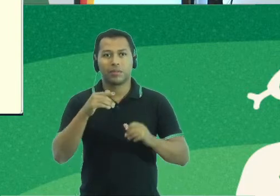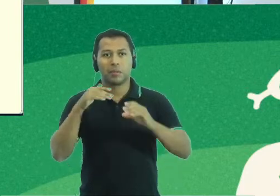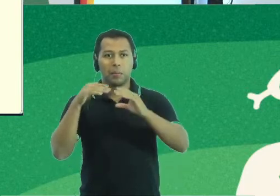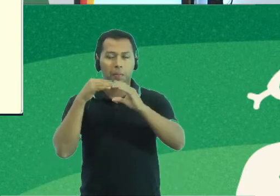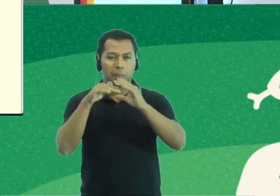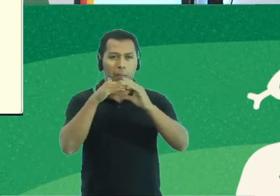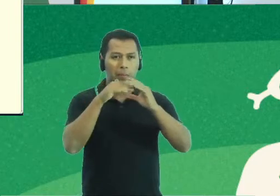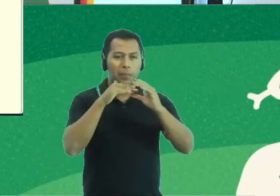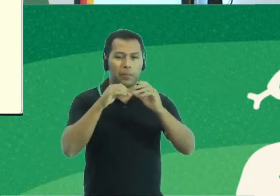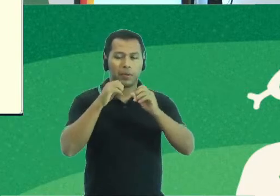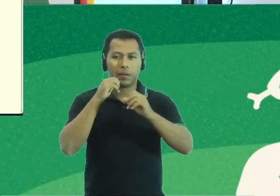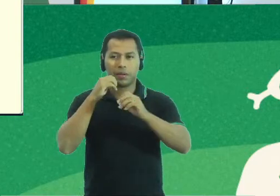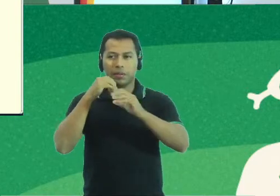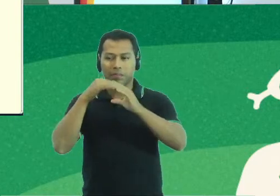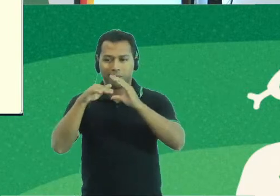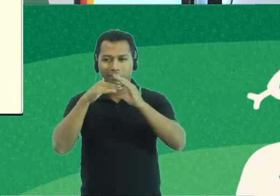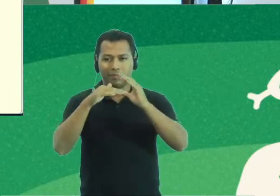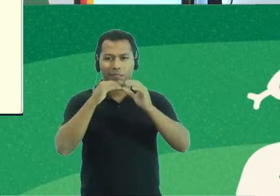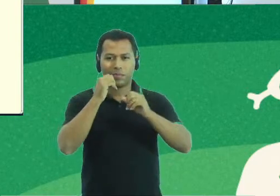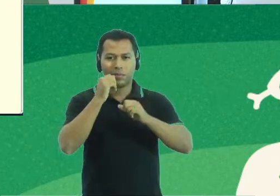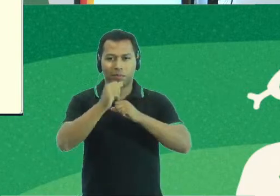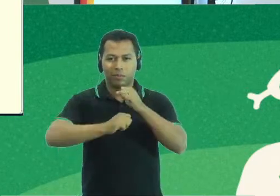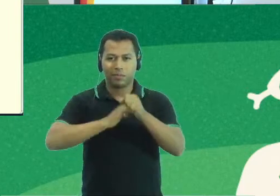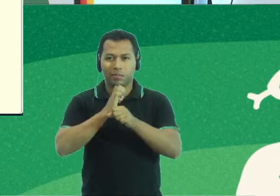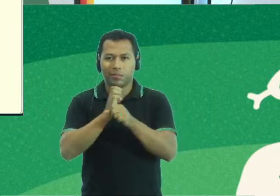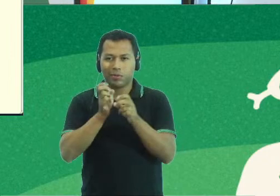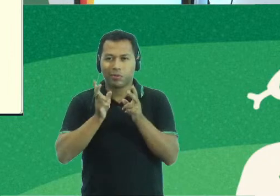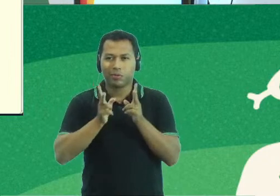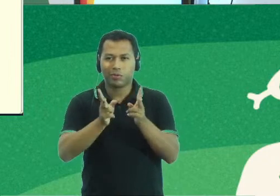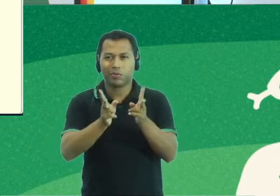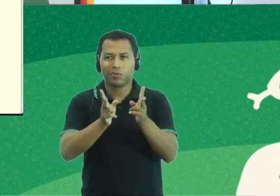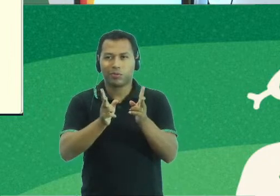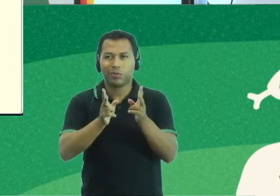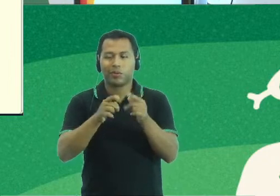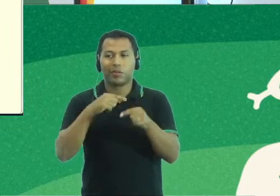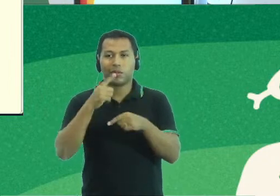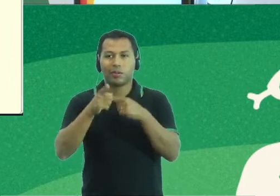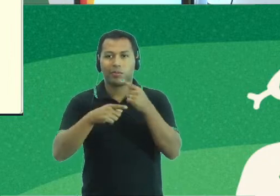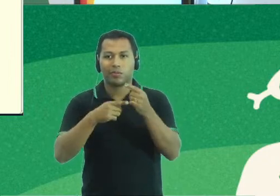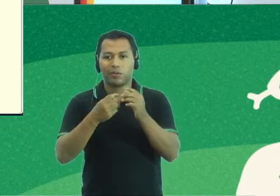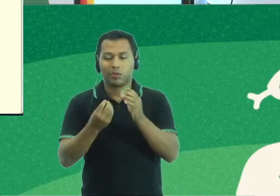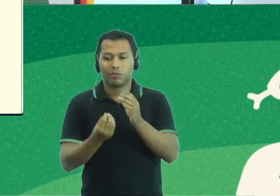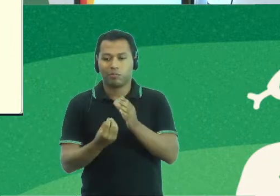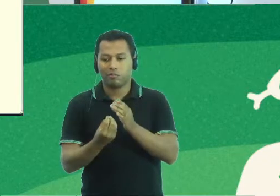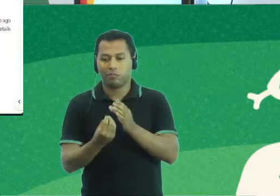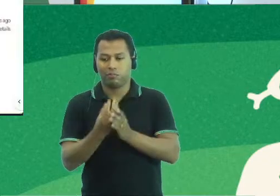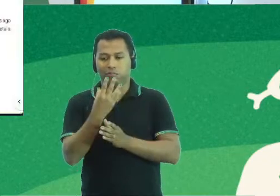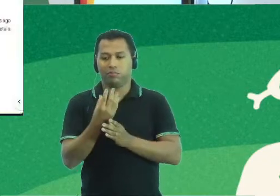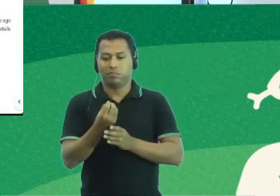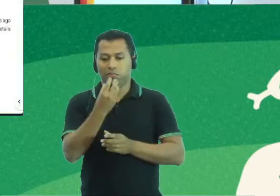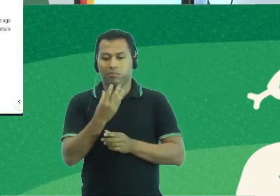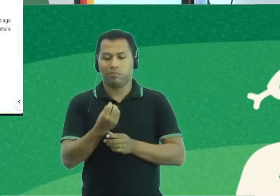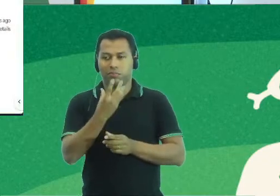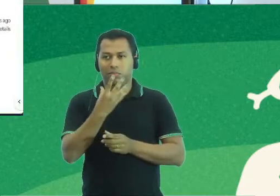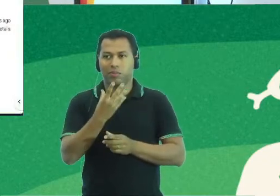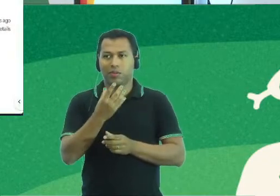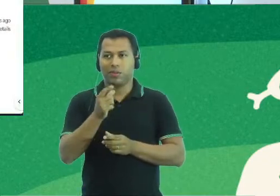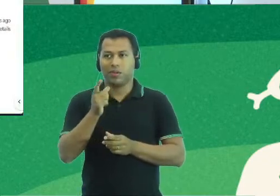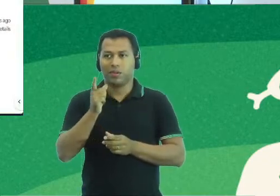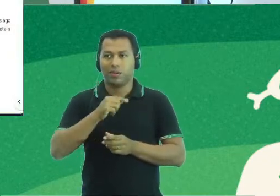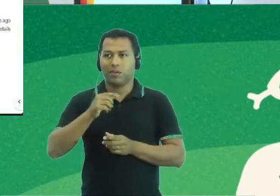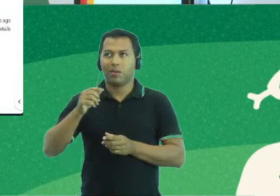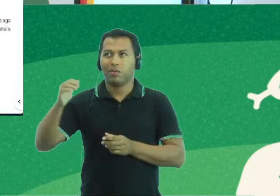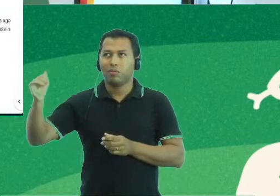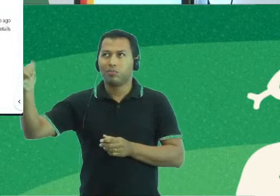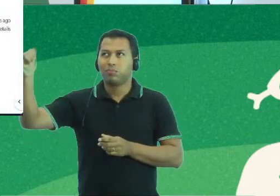notifications for when the International Space Station passes by. There's just one problem. I only have a little bit less than 10 minutes